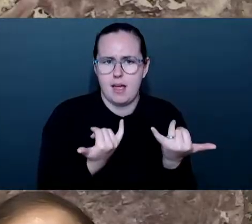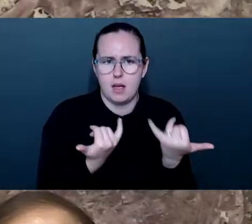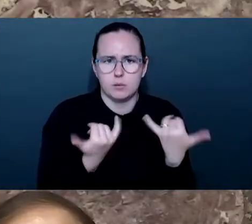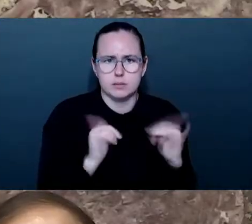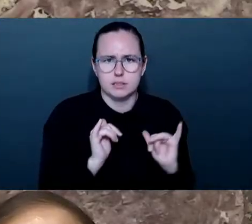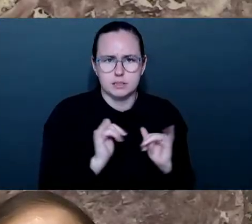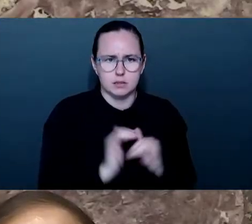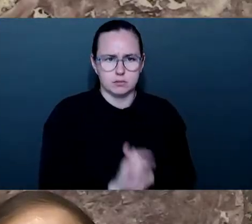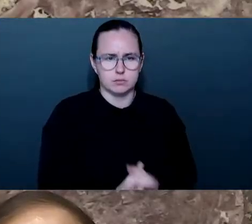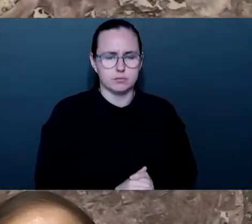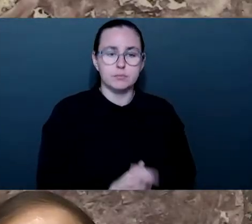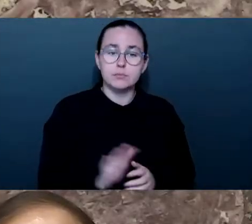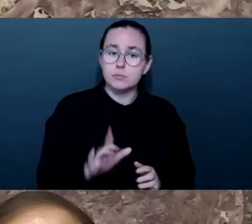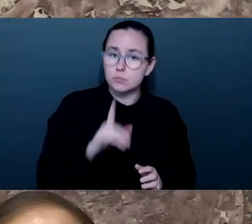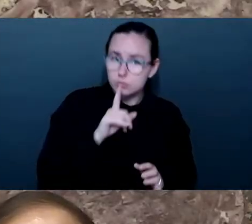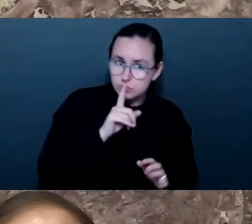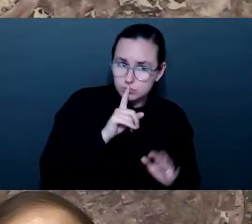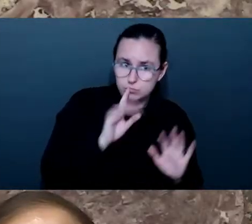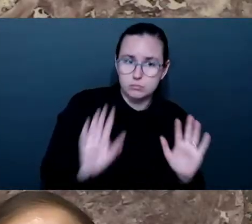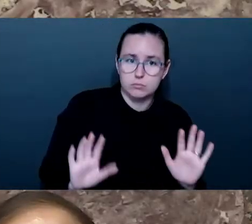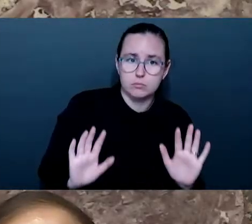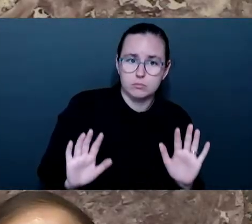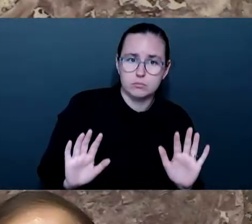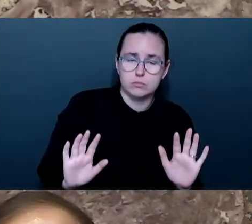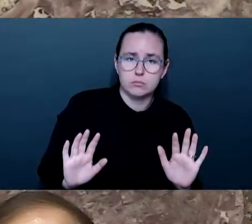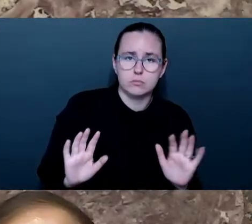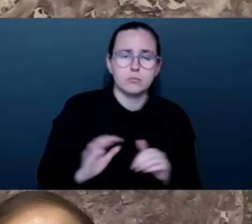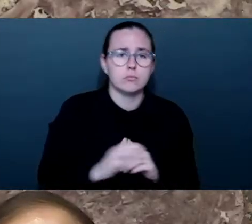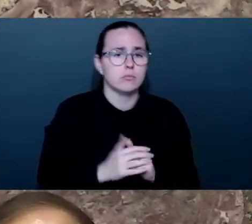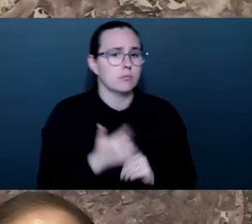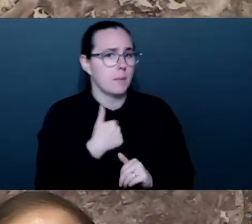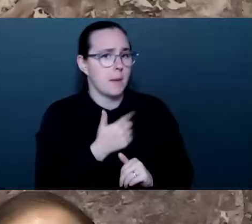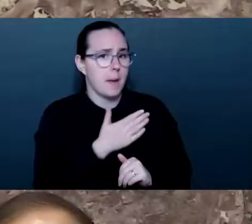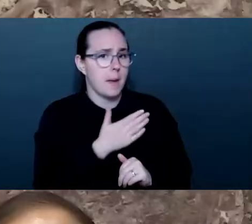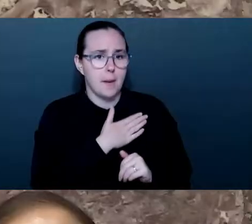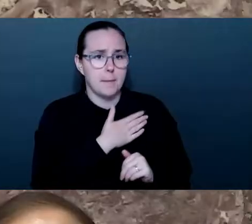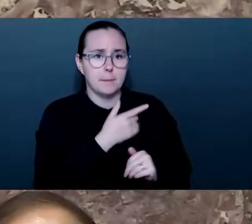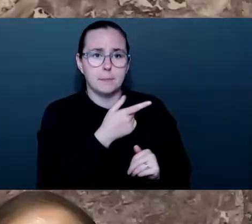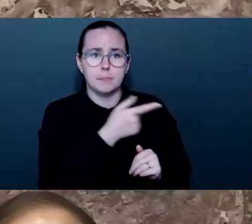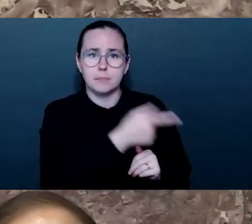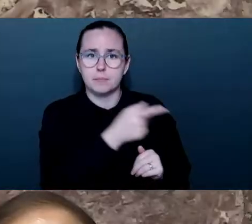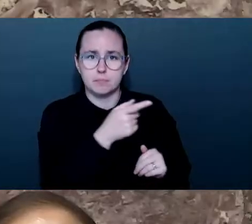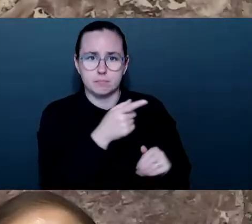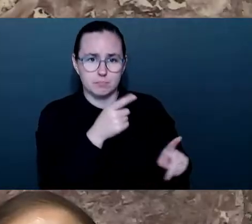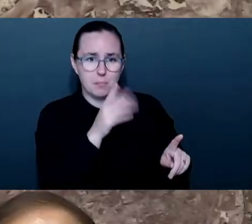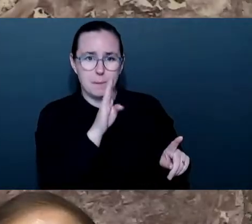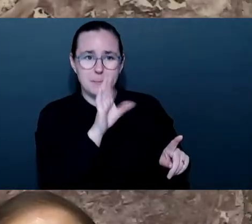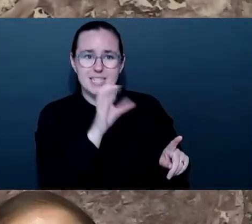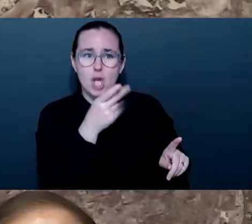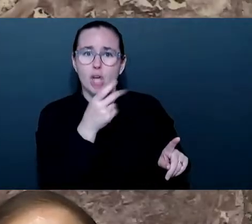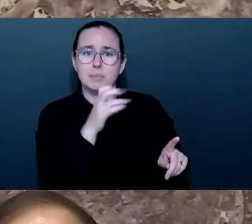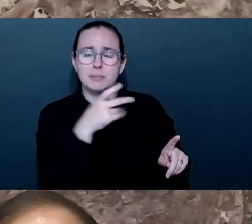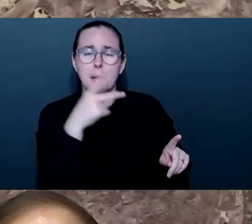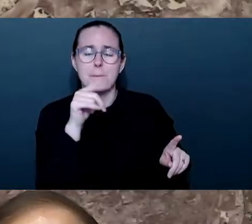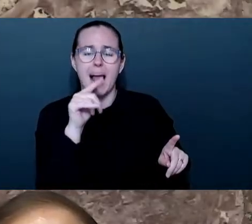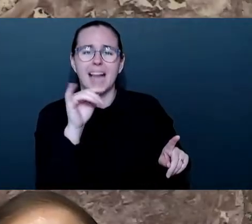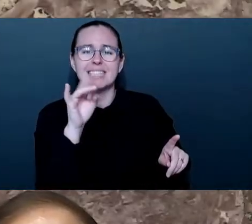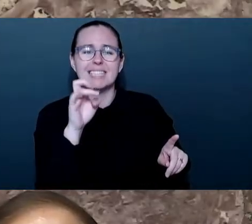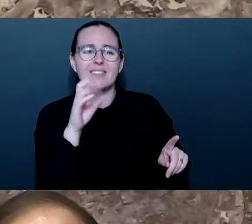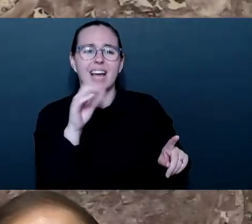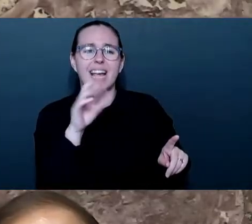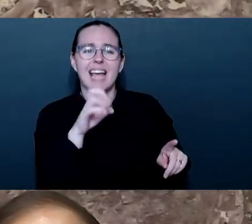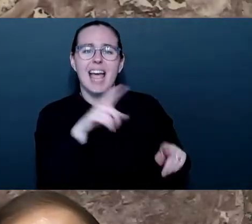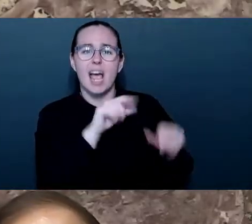today from the BC Hospice and Palliative Care Association, because of the incredible work that they do in communities, whether it's